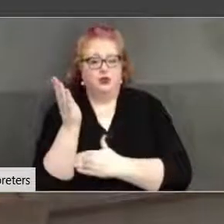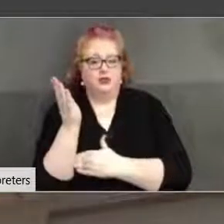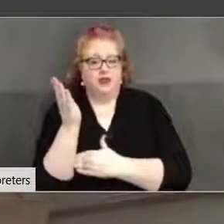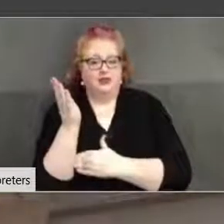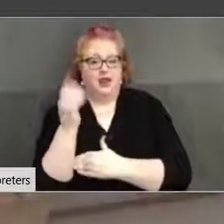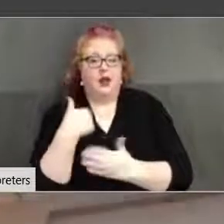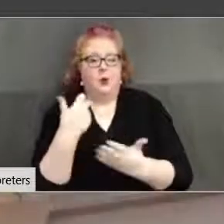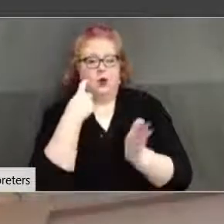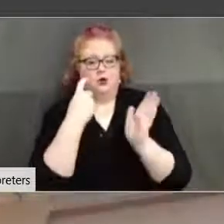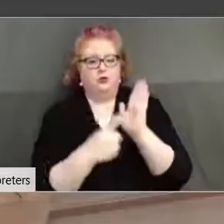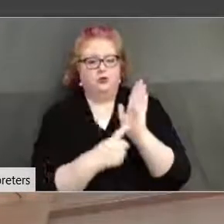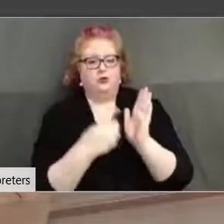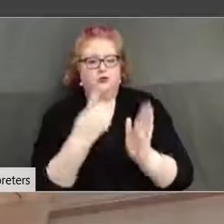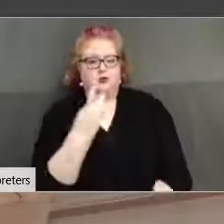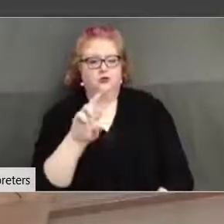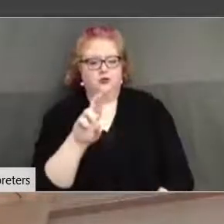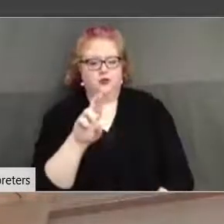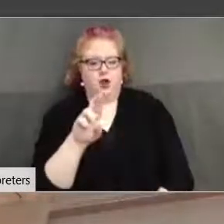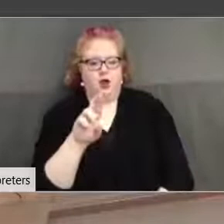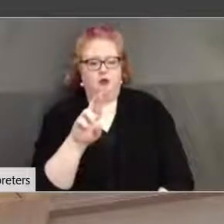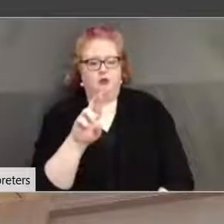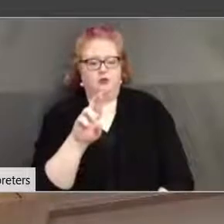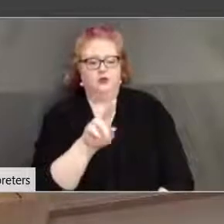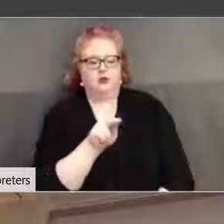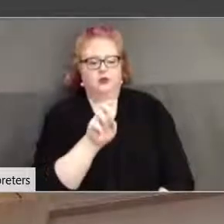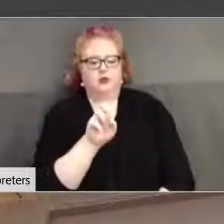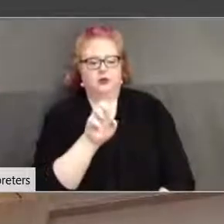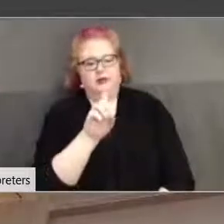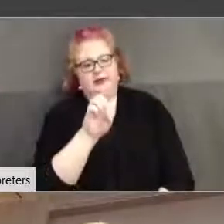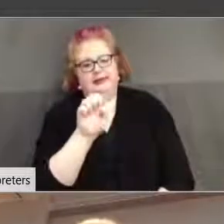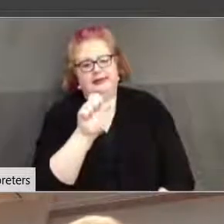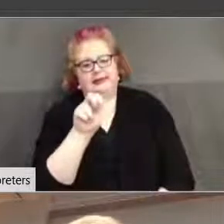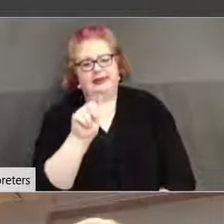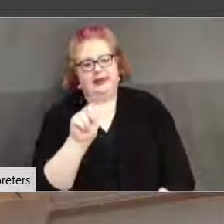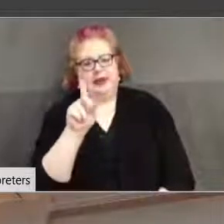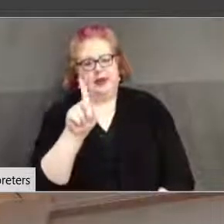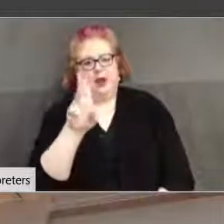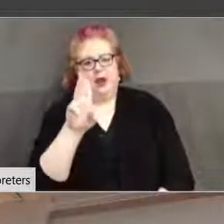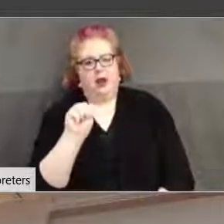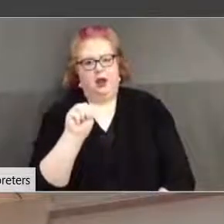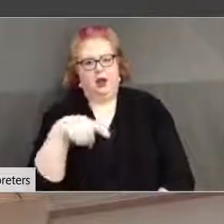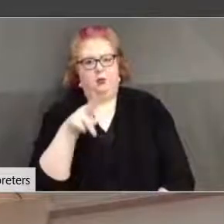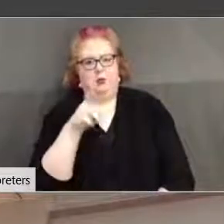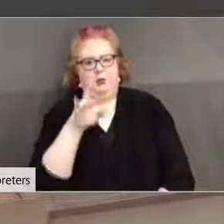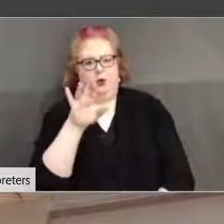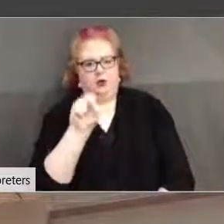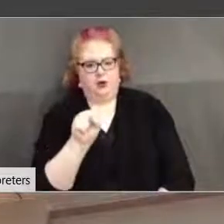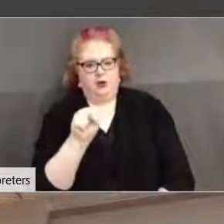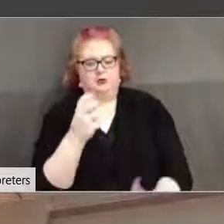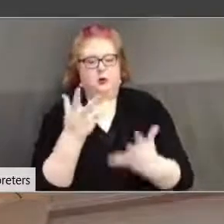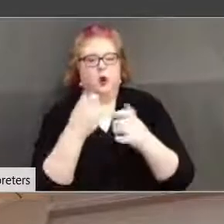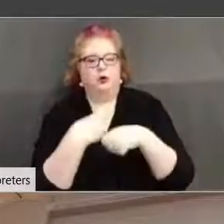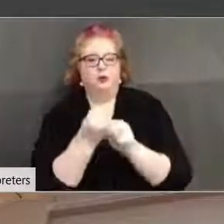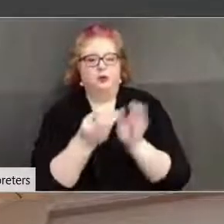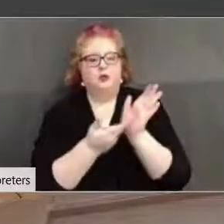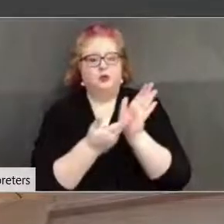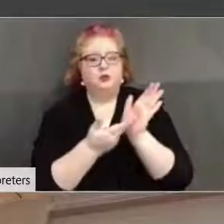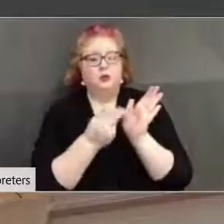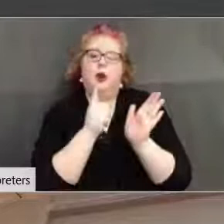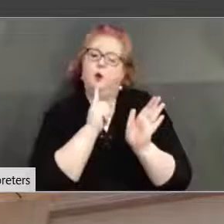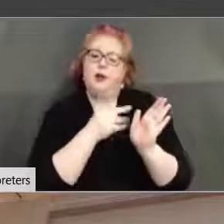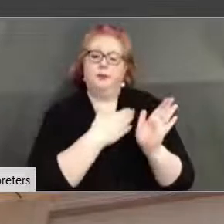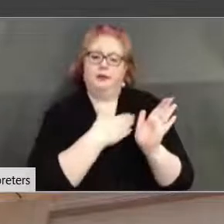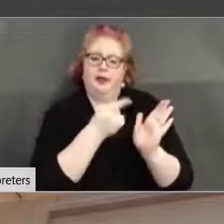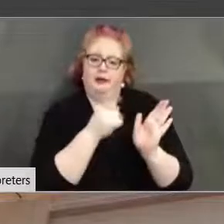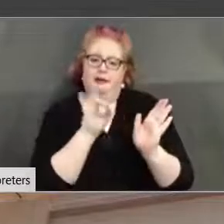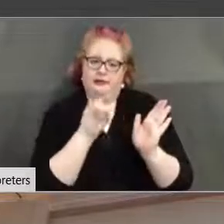Director Dr. Dean Compuris, who wanted to ensure, and glad he did, while we take advantage of today's